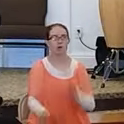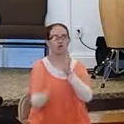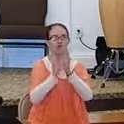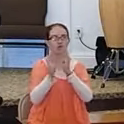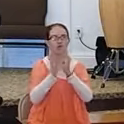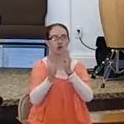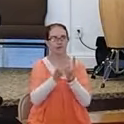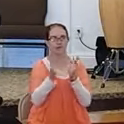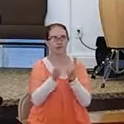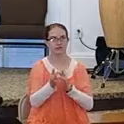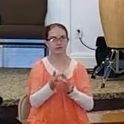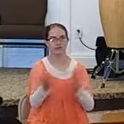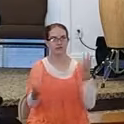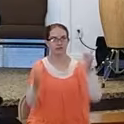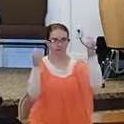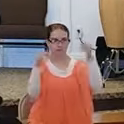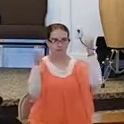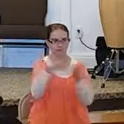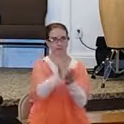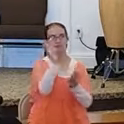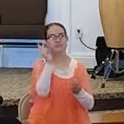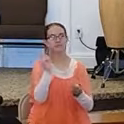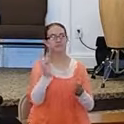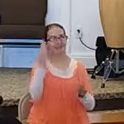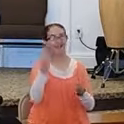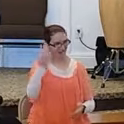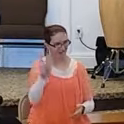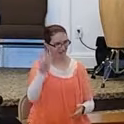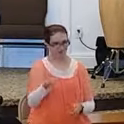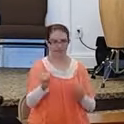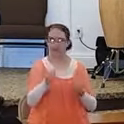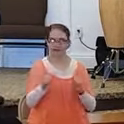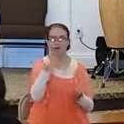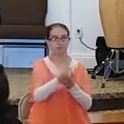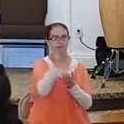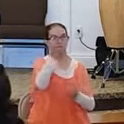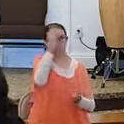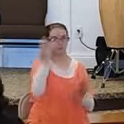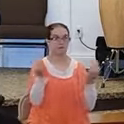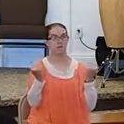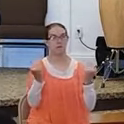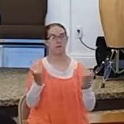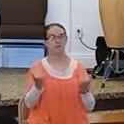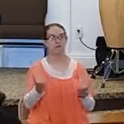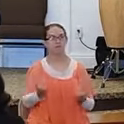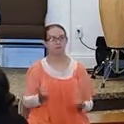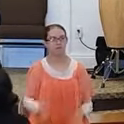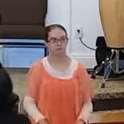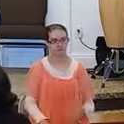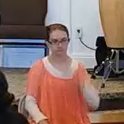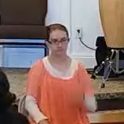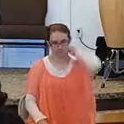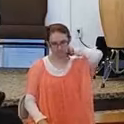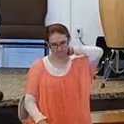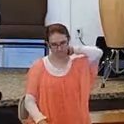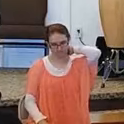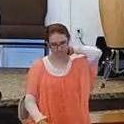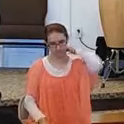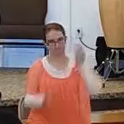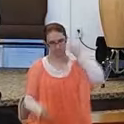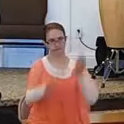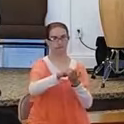to Jesus and they may be trying to trip him up. I don't know, but you can't trip up God. Come on. Hallelujah. He wrote the